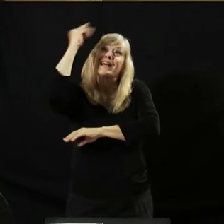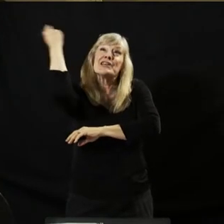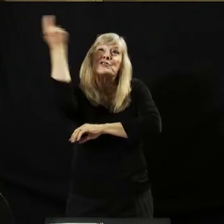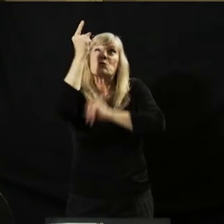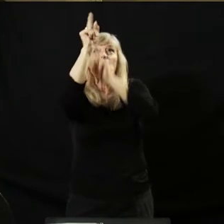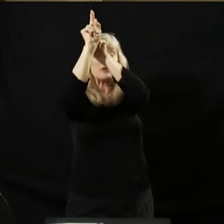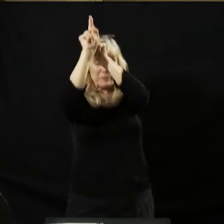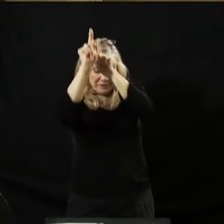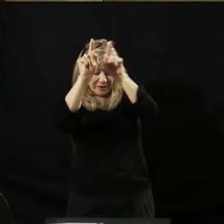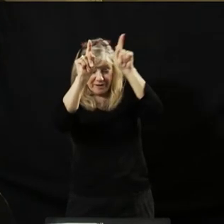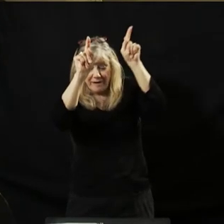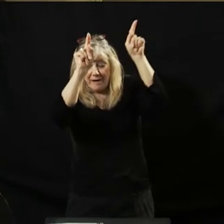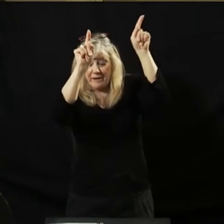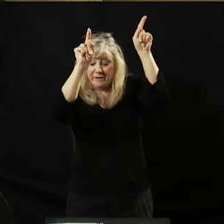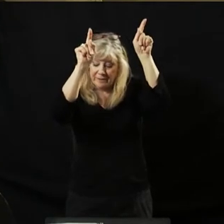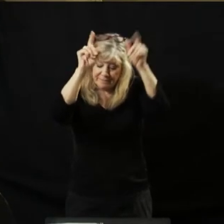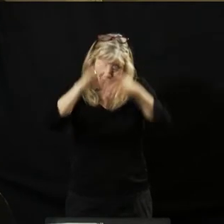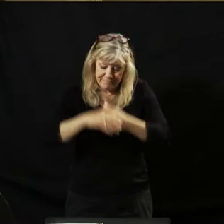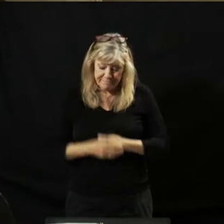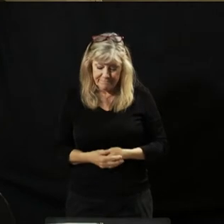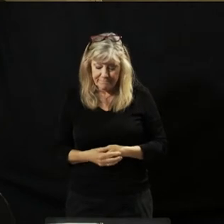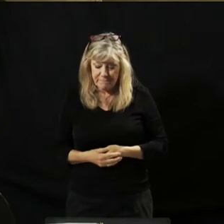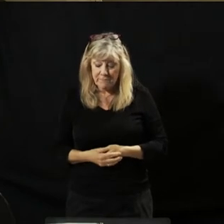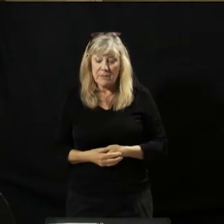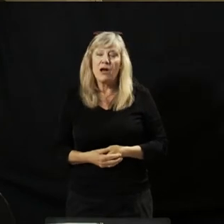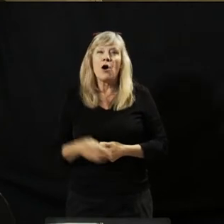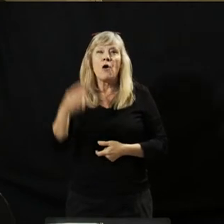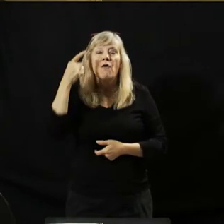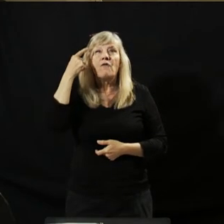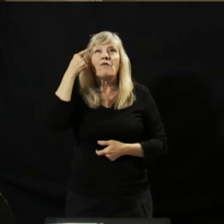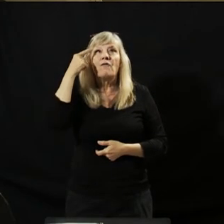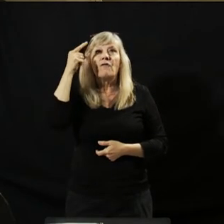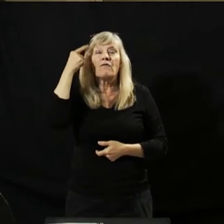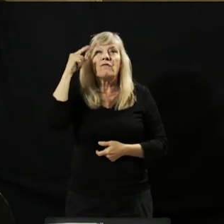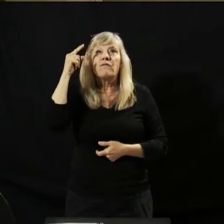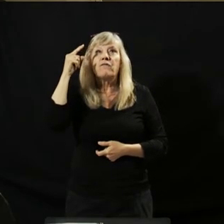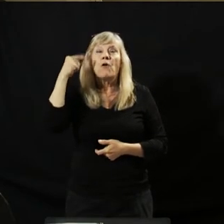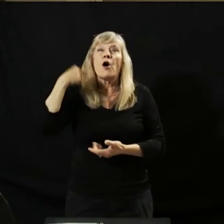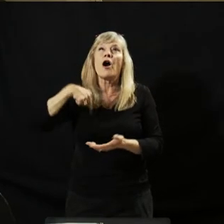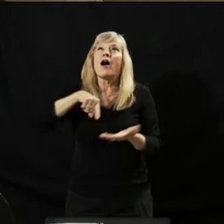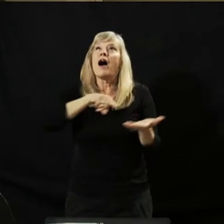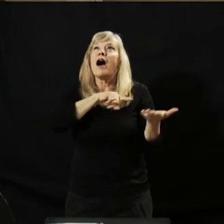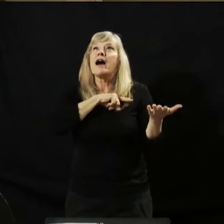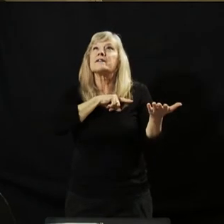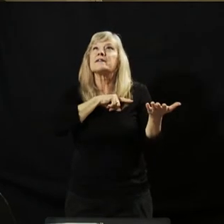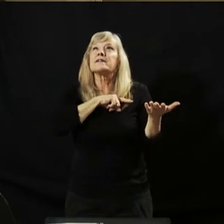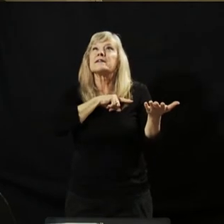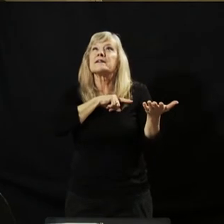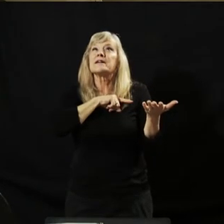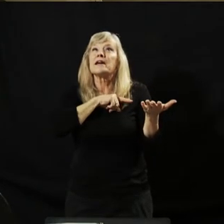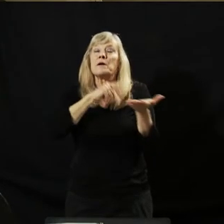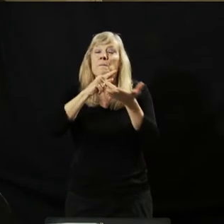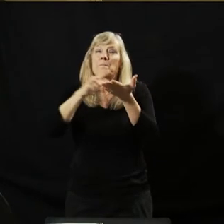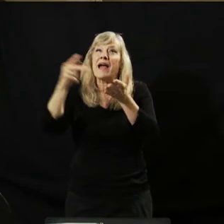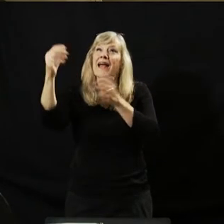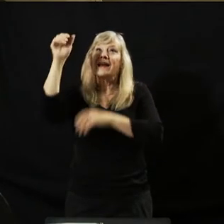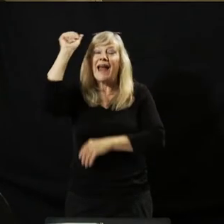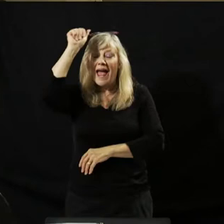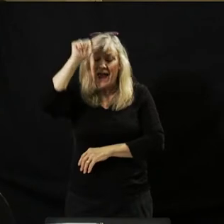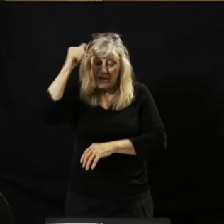begotten, who for our sake paid Adam's debt to the eternal